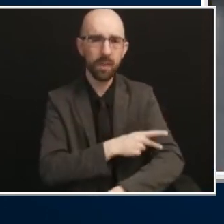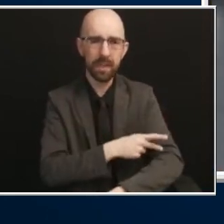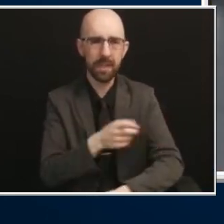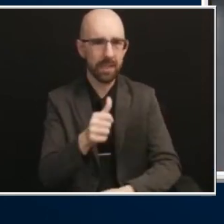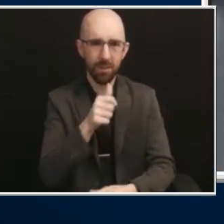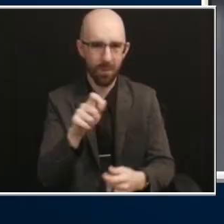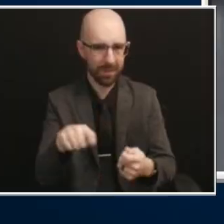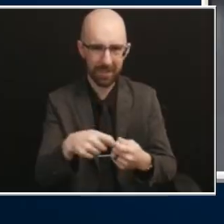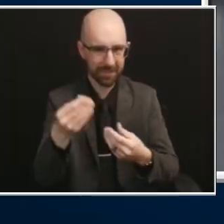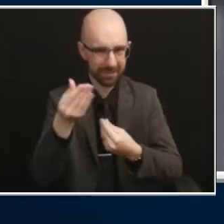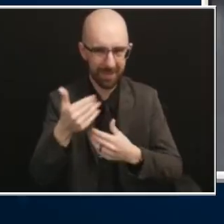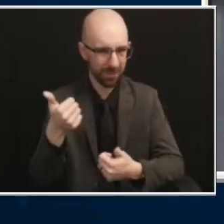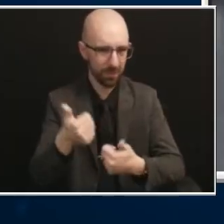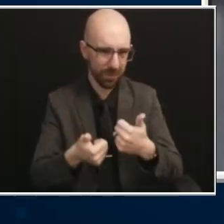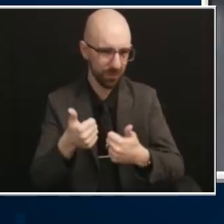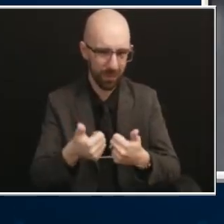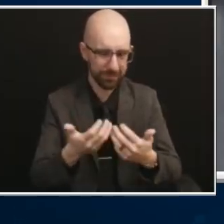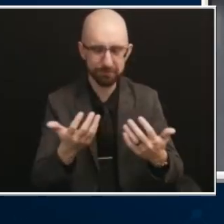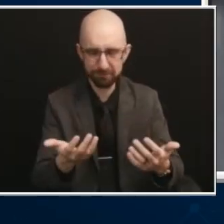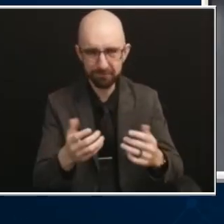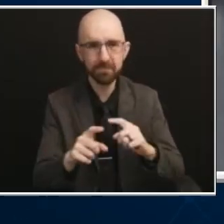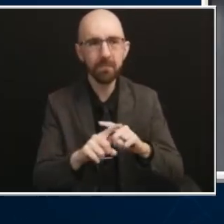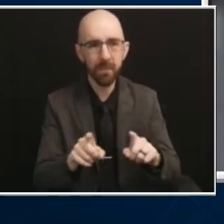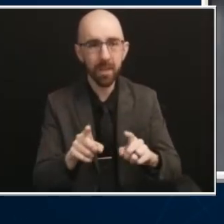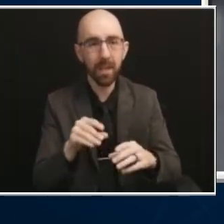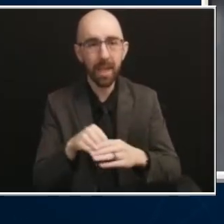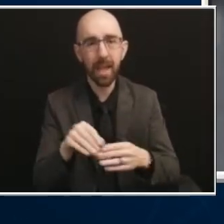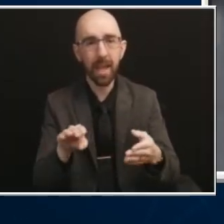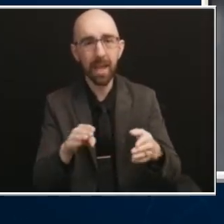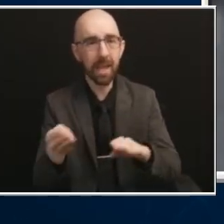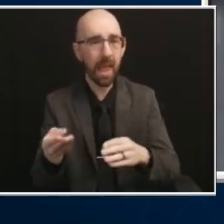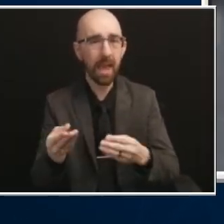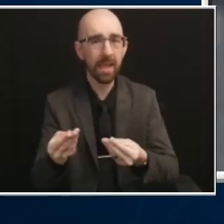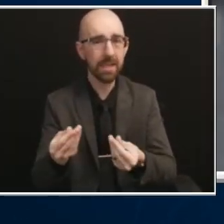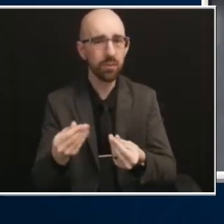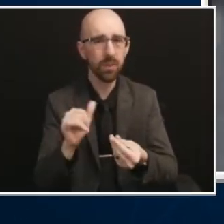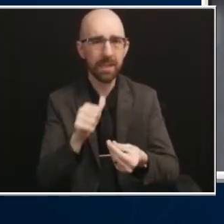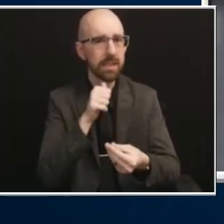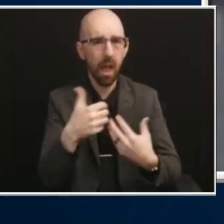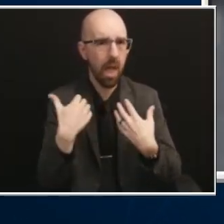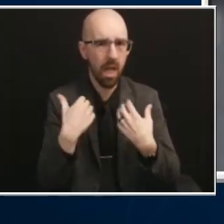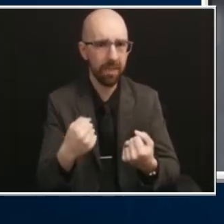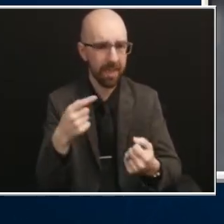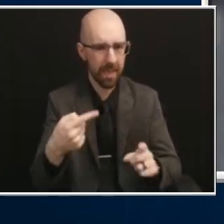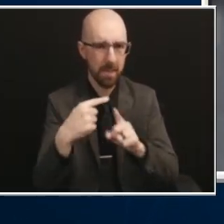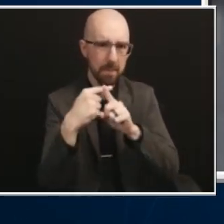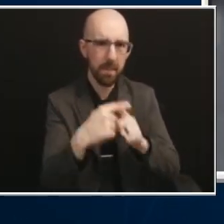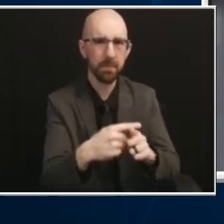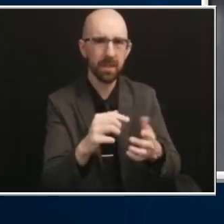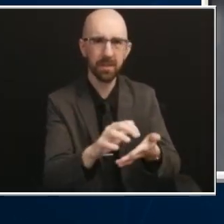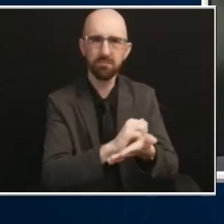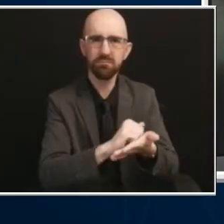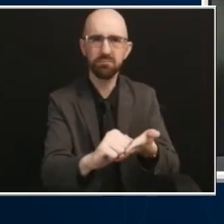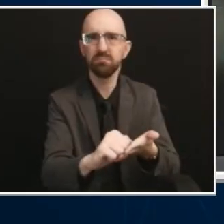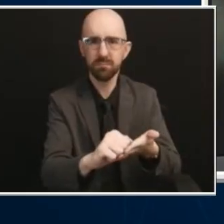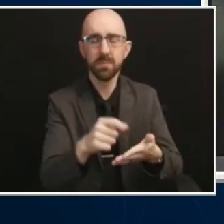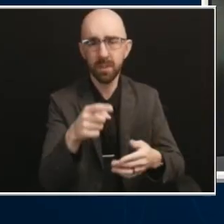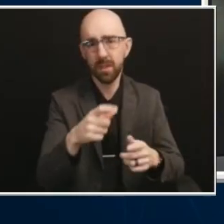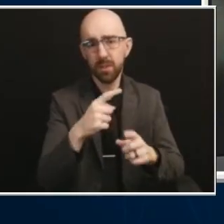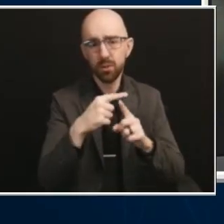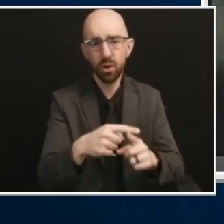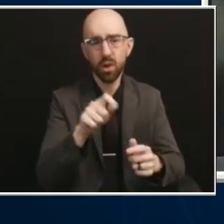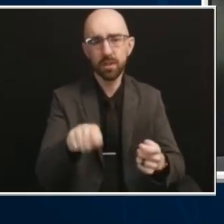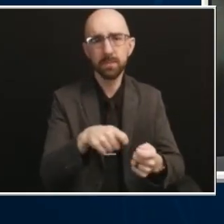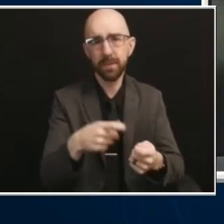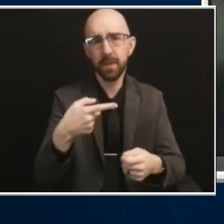which ones, but in dead tissue that's not healthy. And so because it's targeting these specific proteins, it